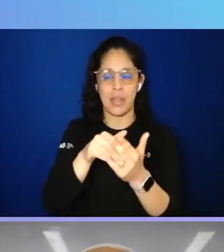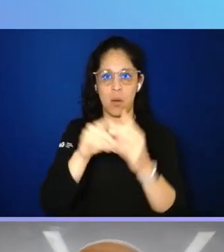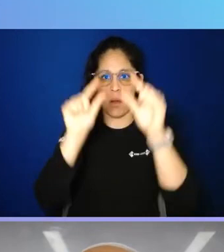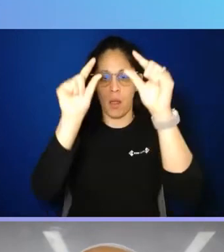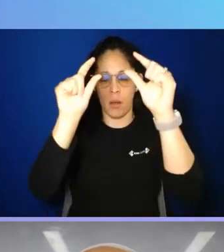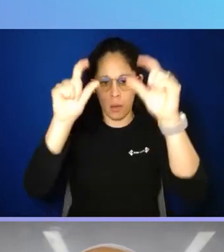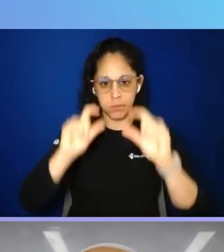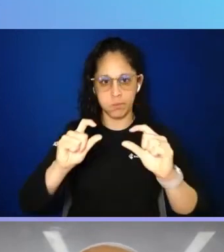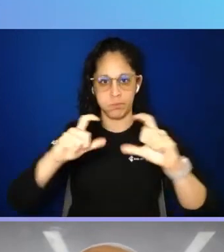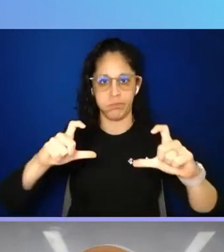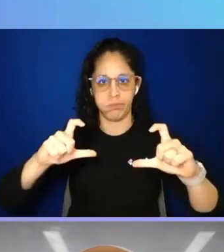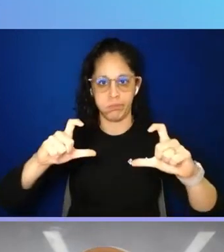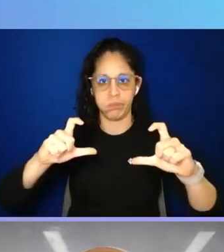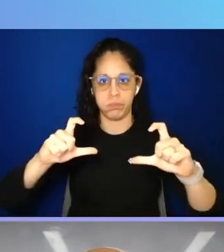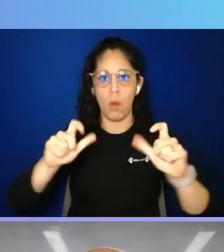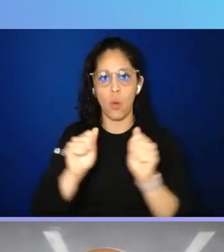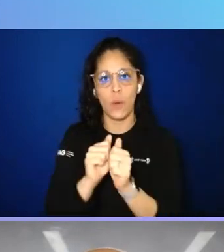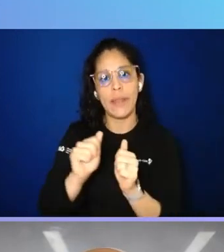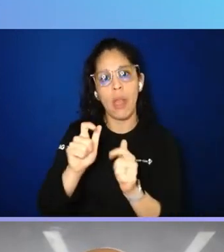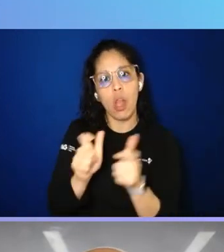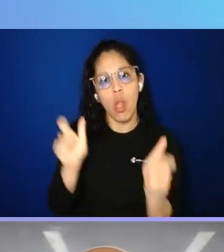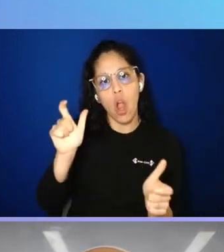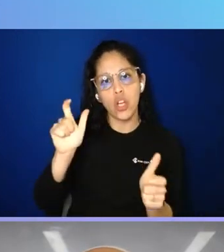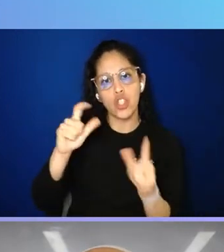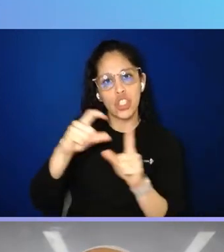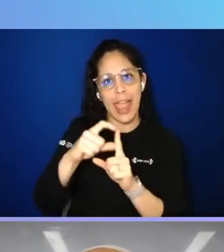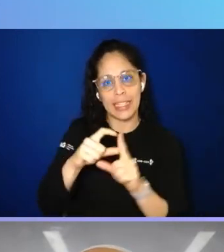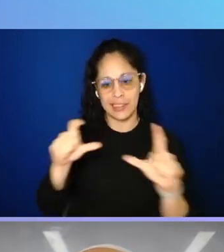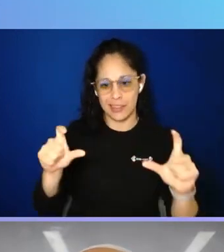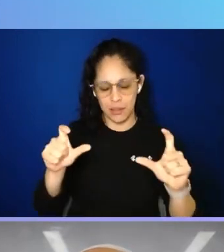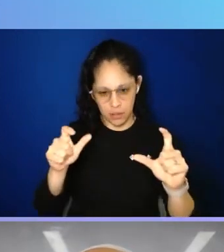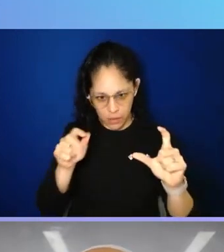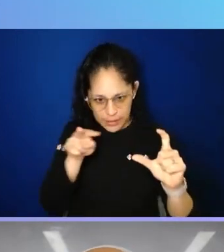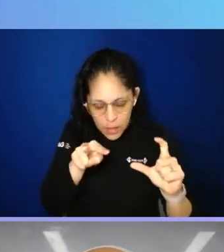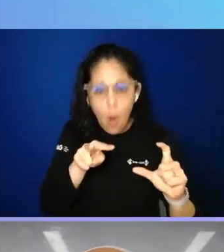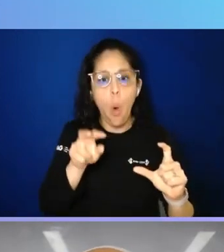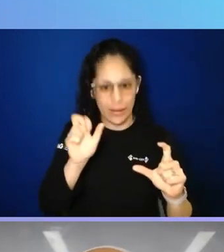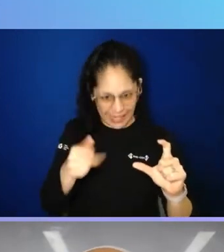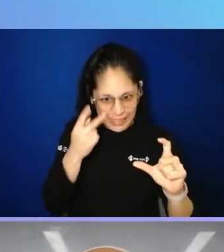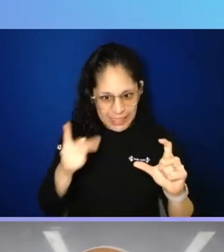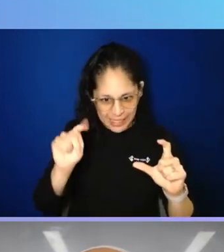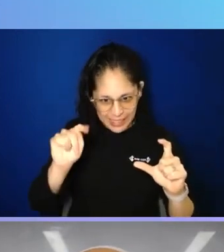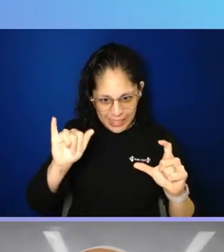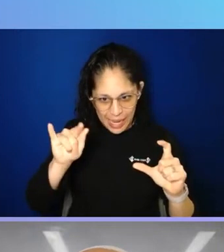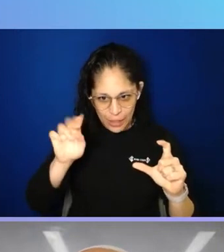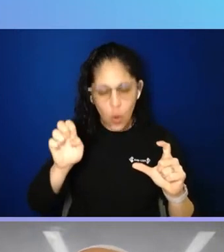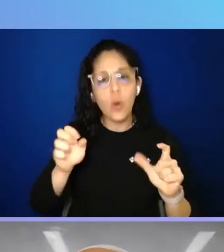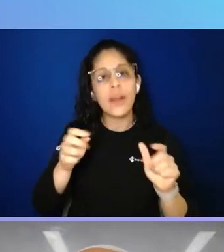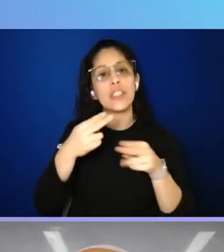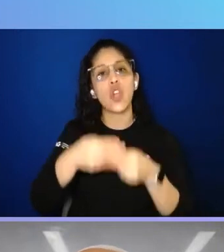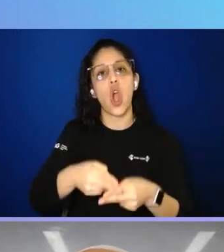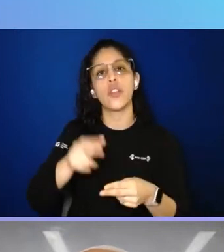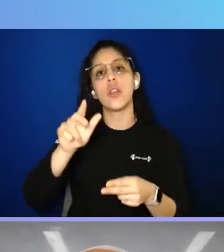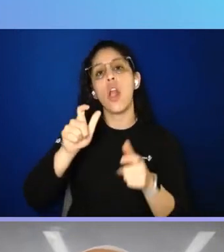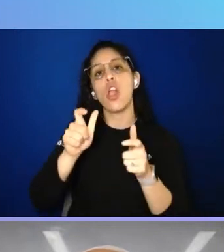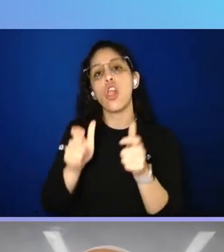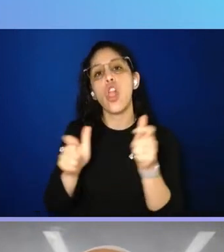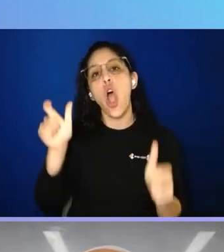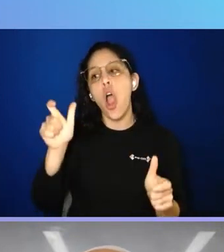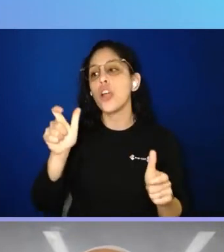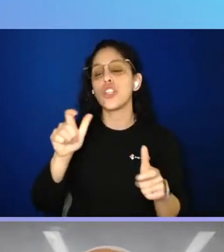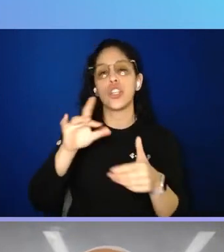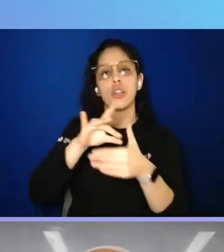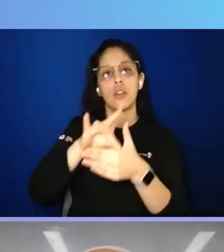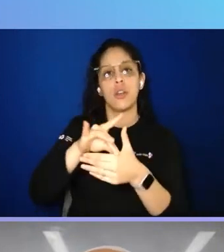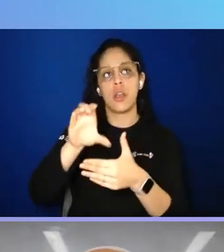text. In this case, Watch Now, which is the title. So it's called large content preview. If the